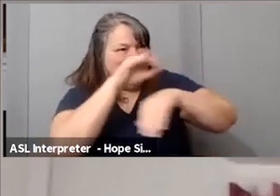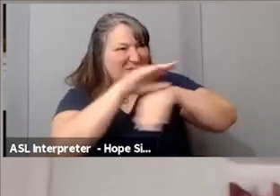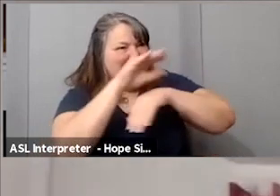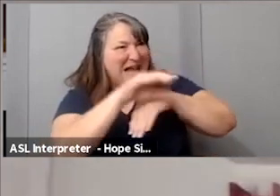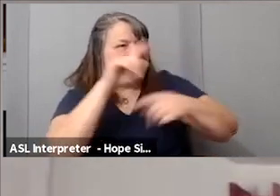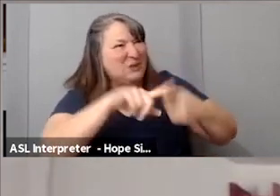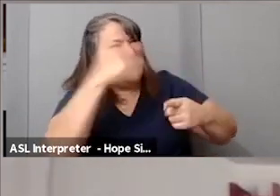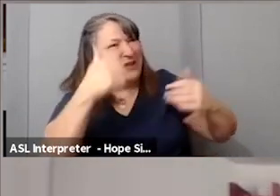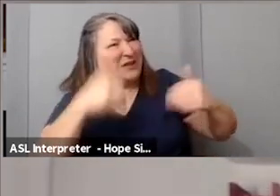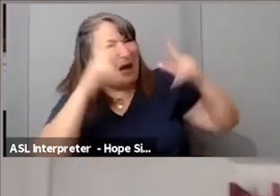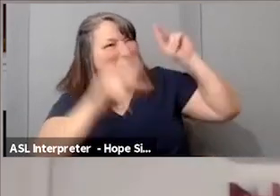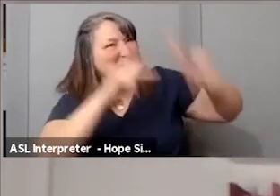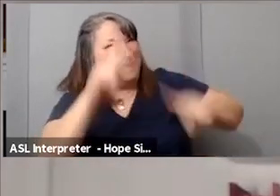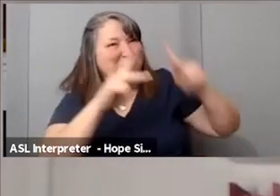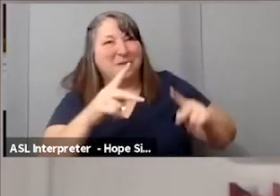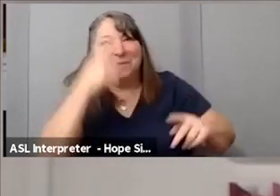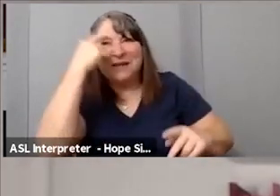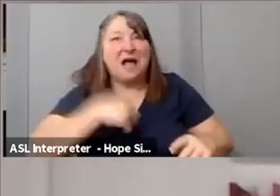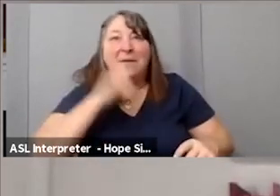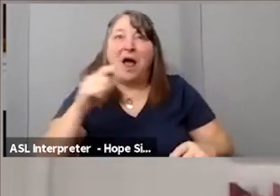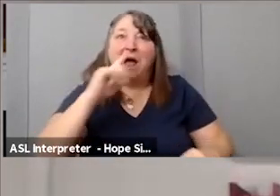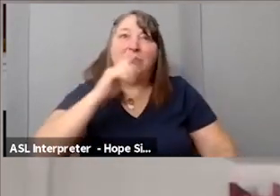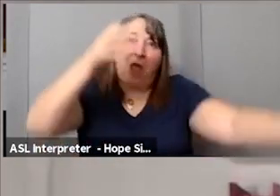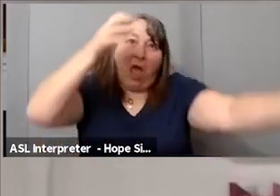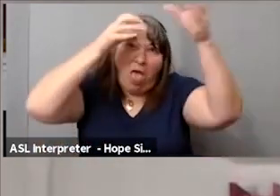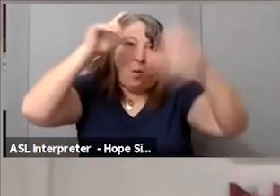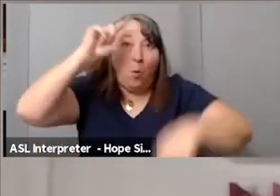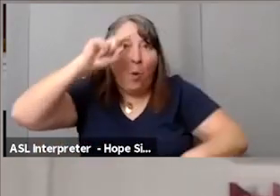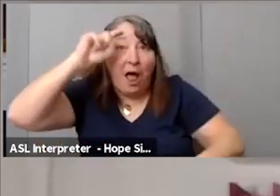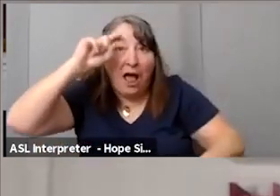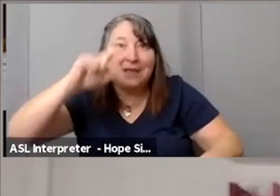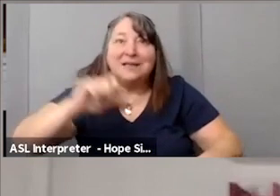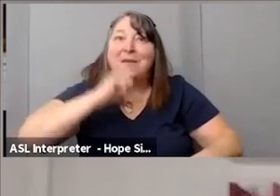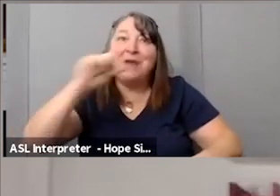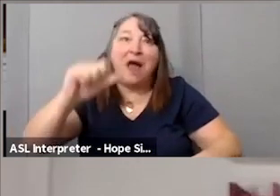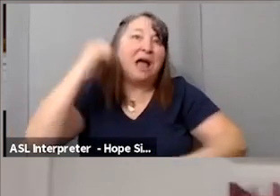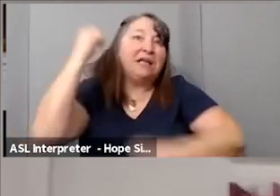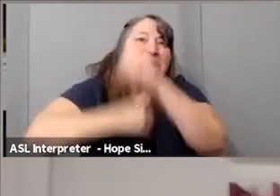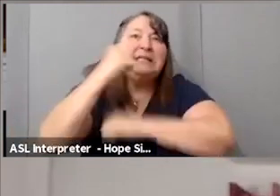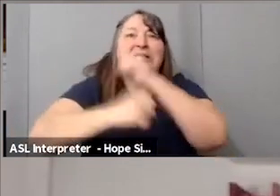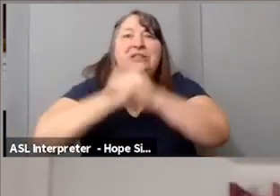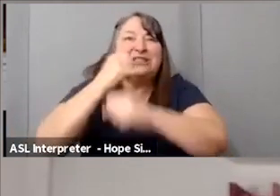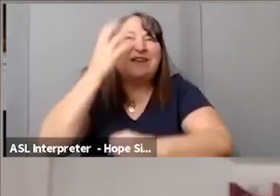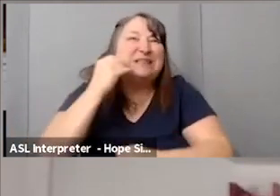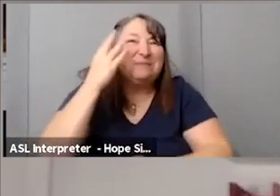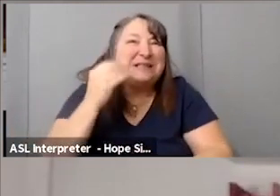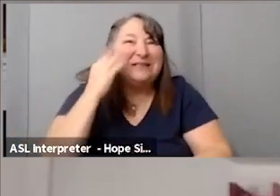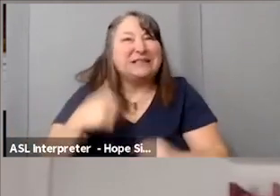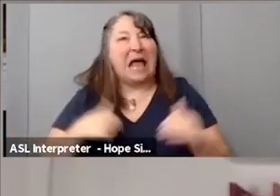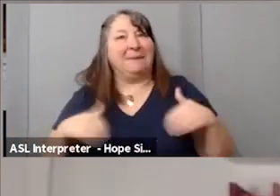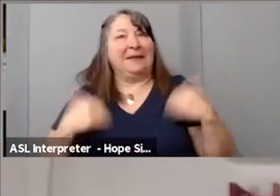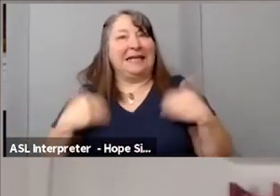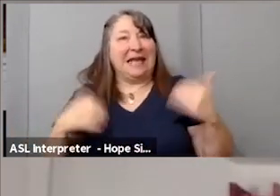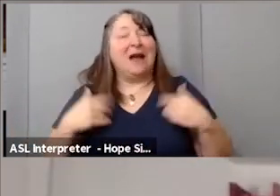wise, because I'm not extremely wise. I'm not a senior. I don't have, years of experience, but I do have important questions. And I wanted to